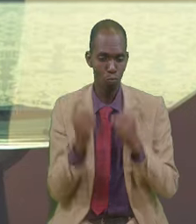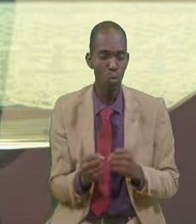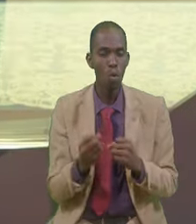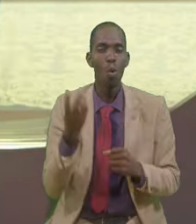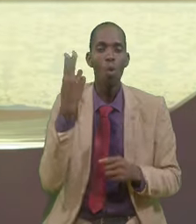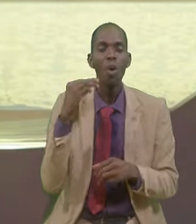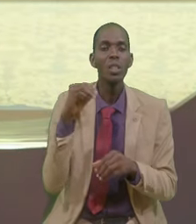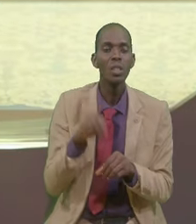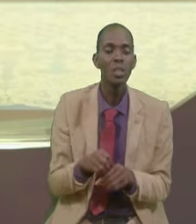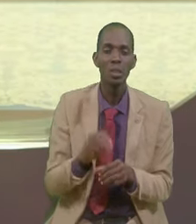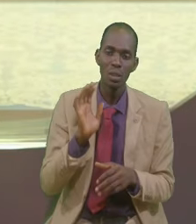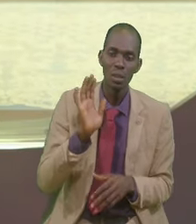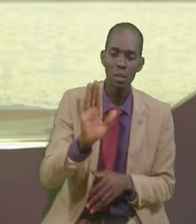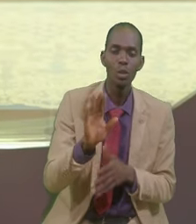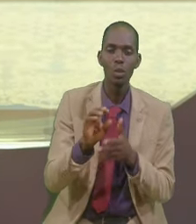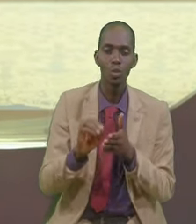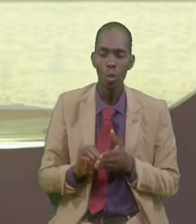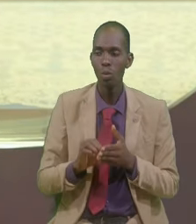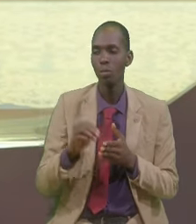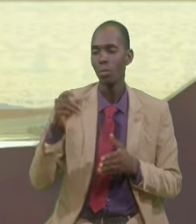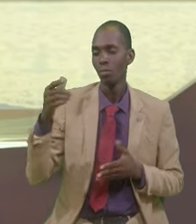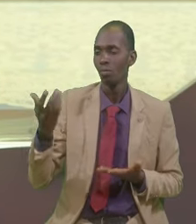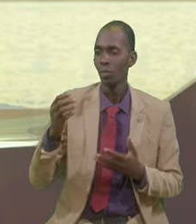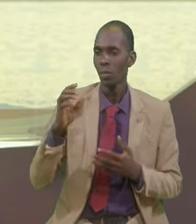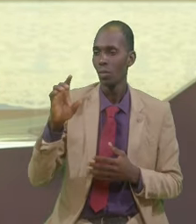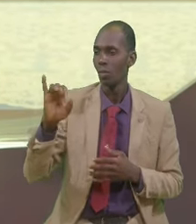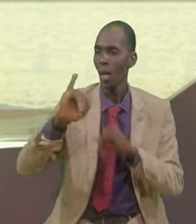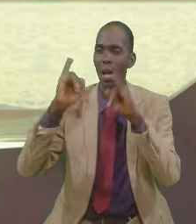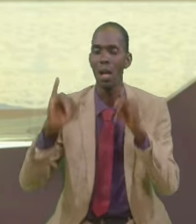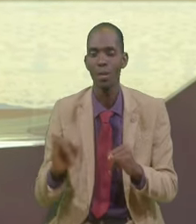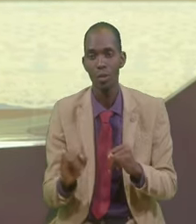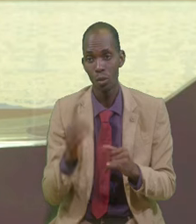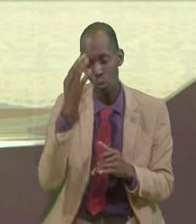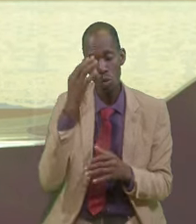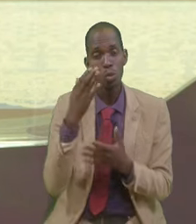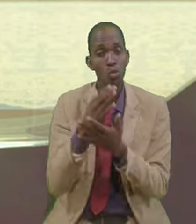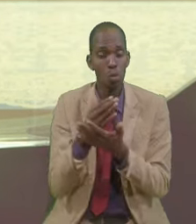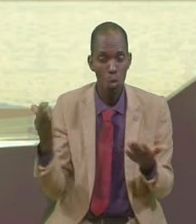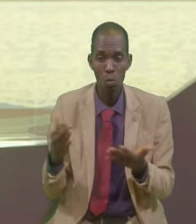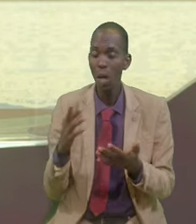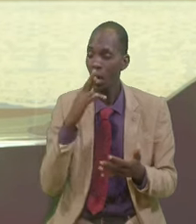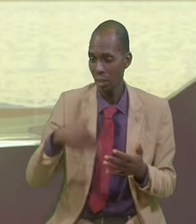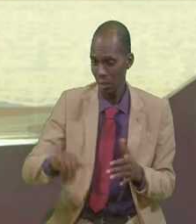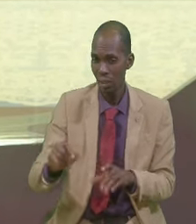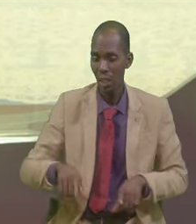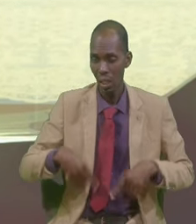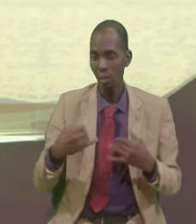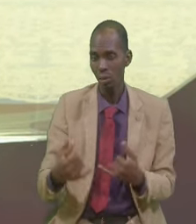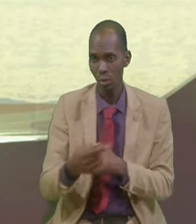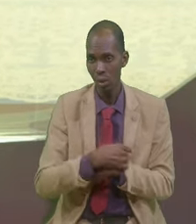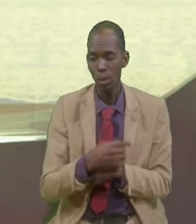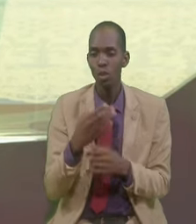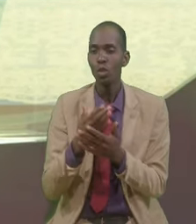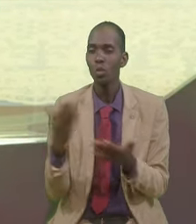by his gods. Those giants are still there today. Sometimes in the village. Sometimes it's superstition. Sometimes it's